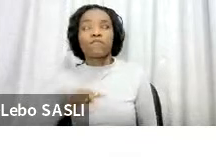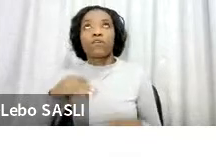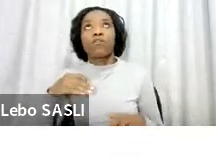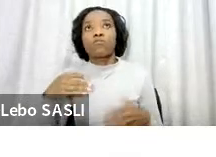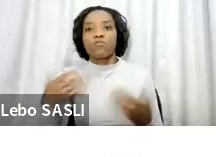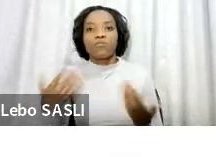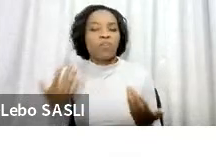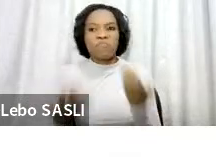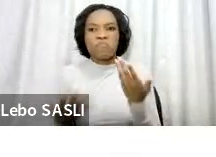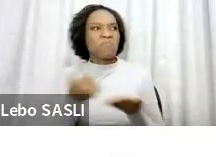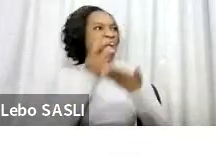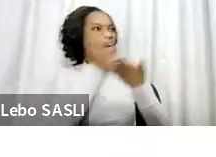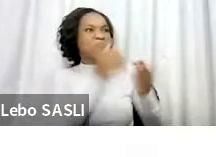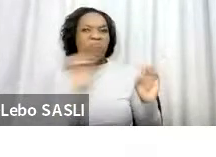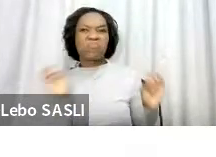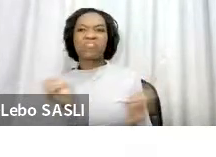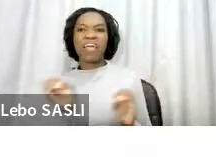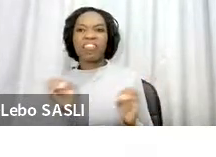unhelpful,